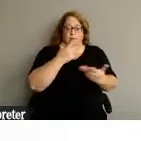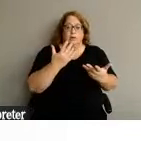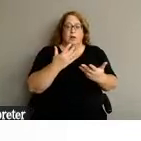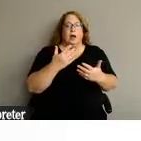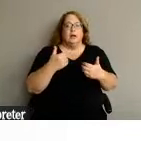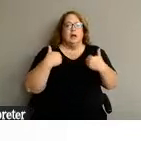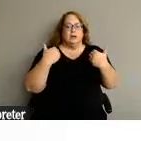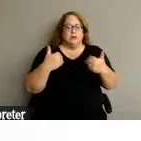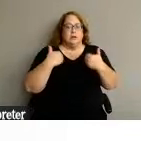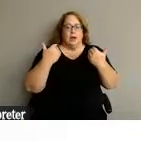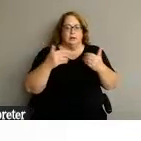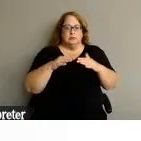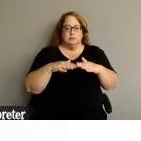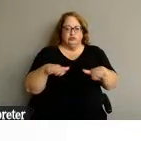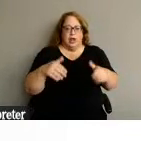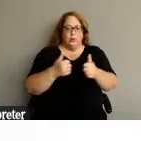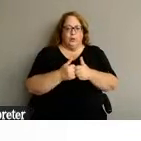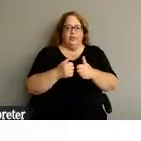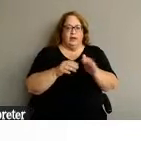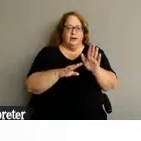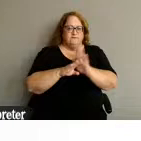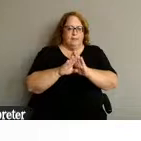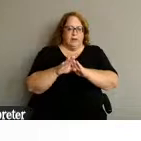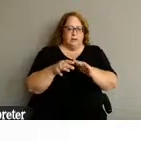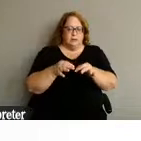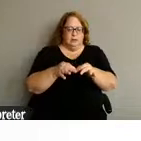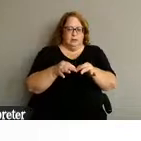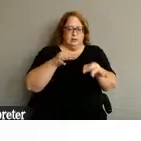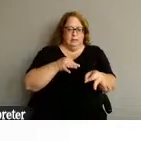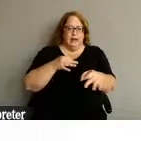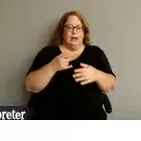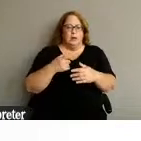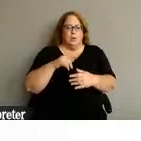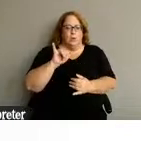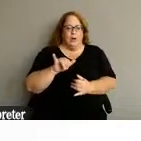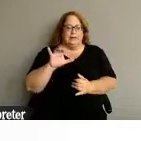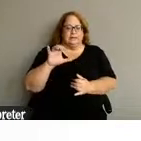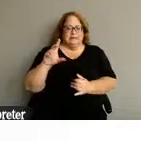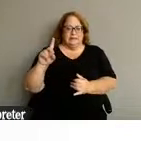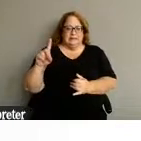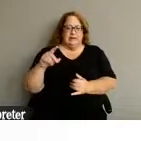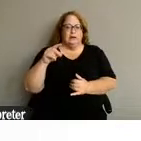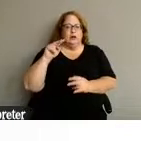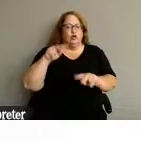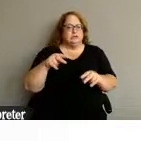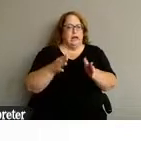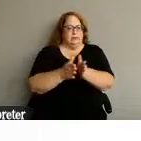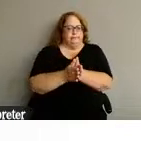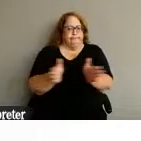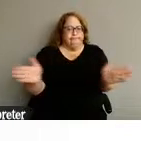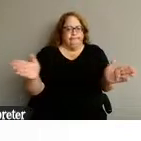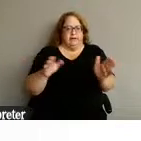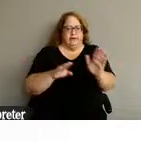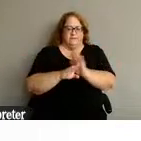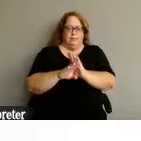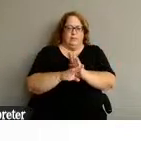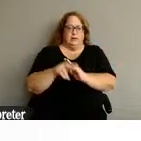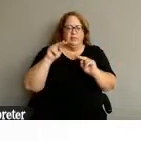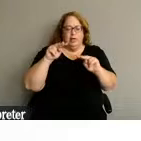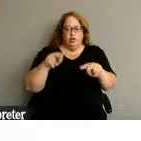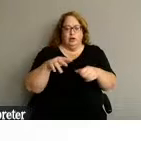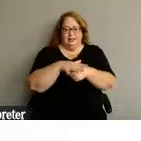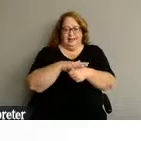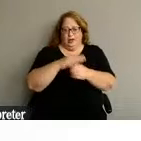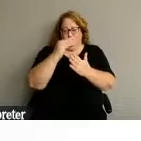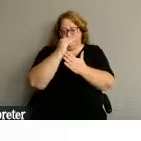developmental delay, or YCDD, and it looks at more of a global development of your child. So they look at the areas